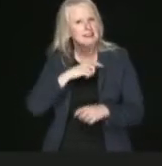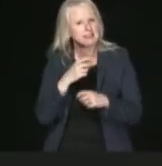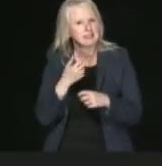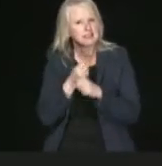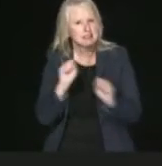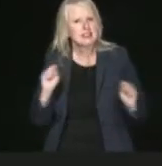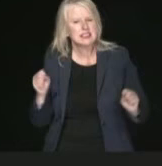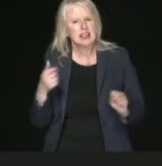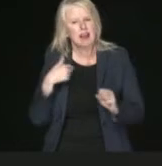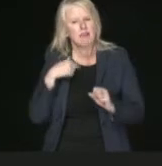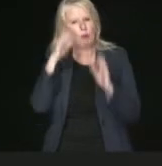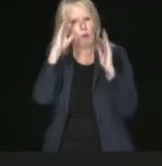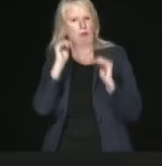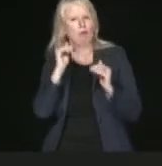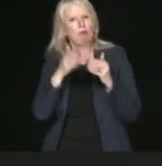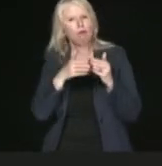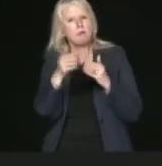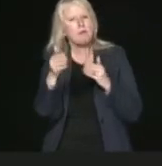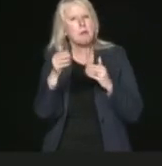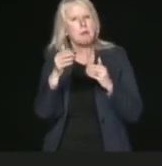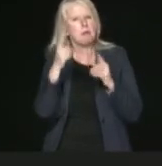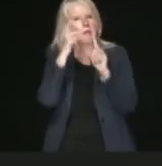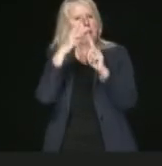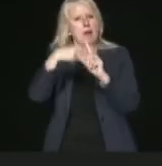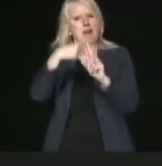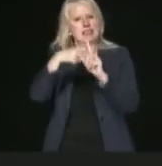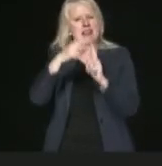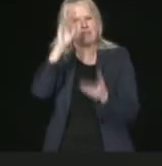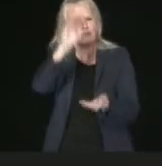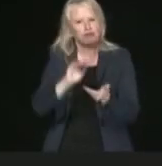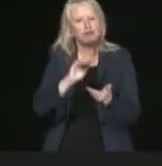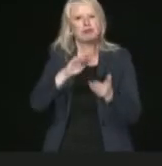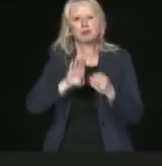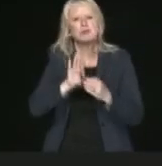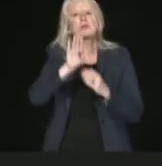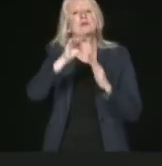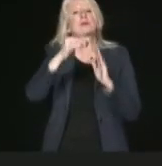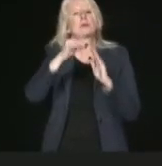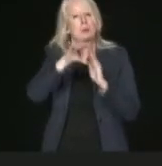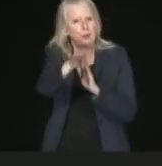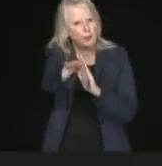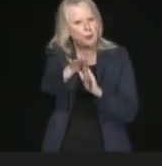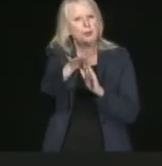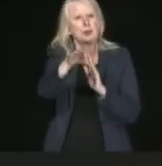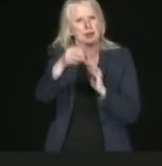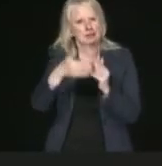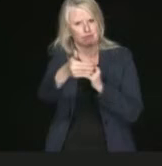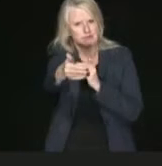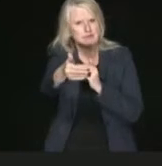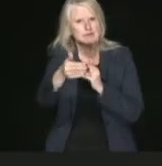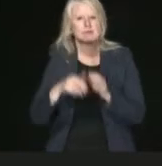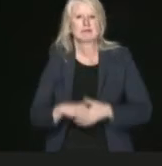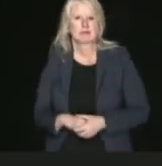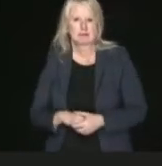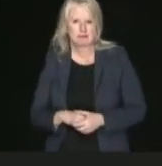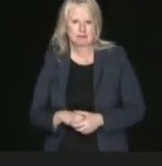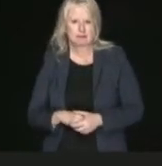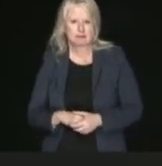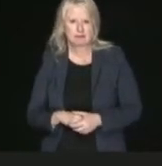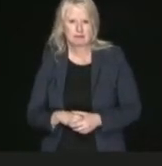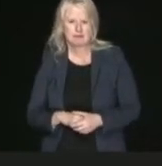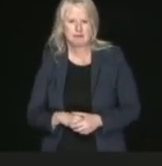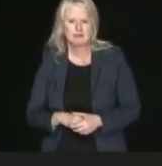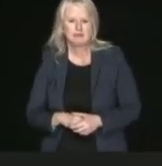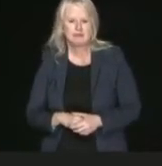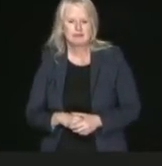hopeful, on the best possible curve to get through this in the coming months. Okay. Nous avons